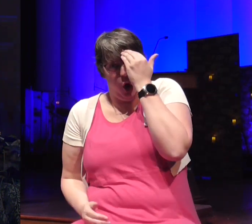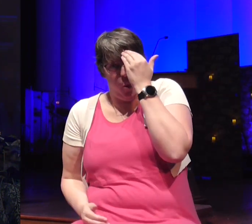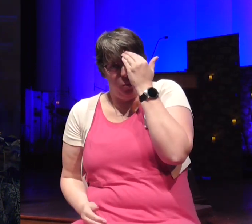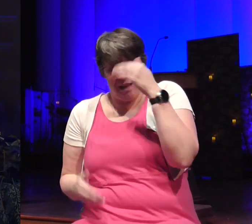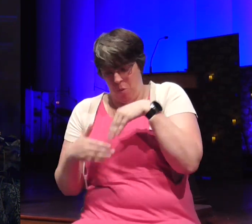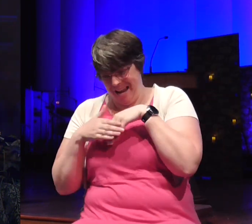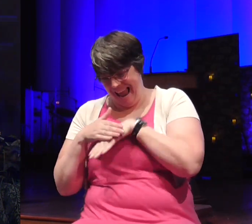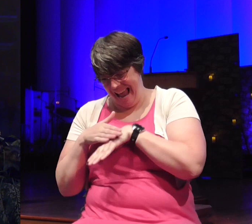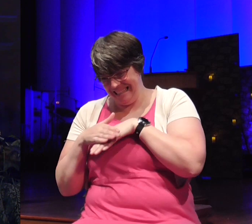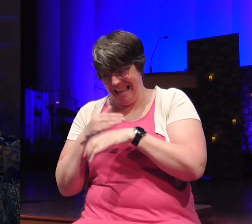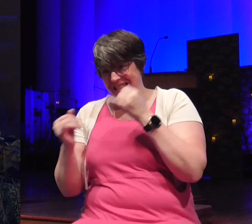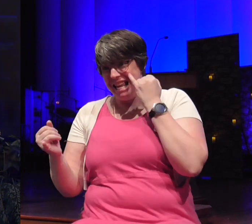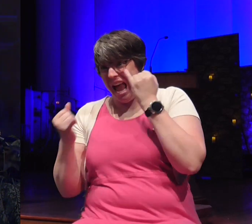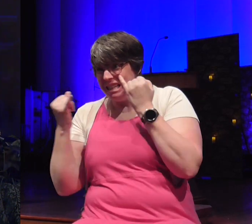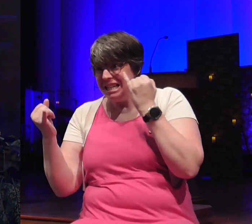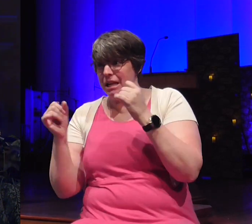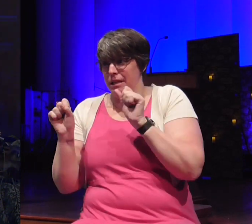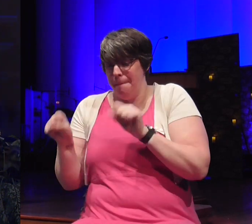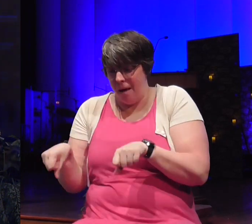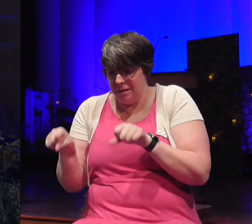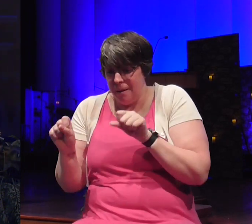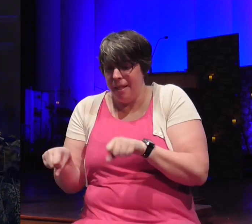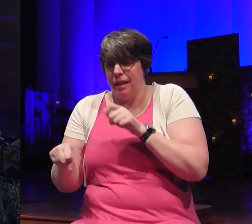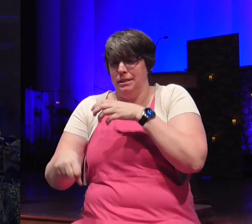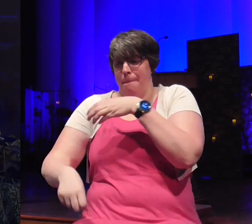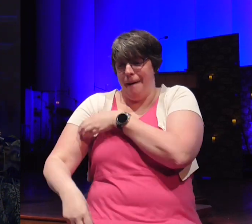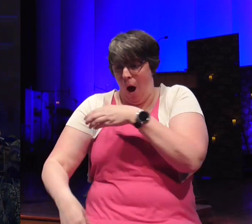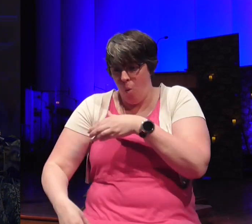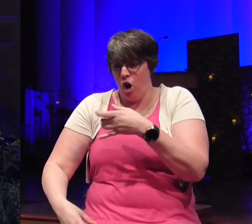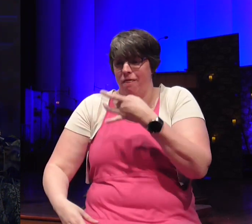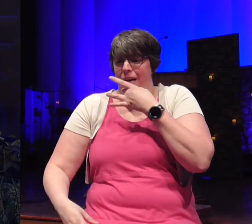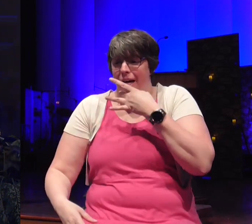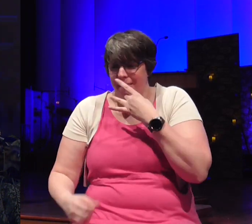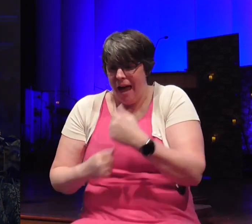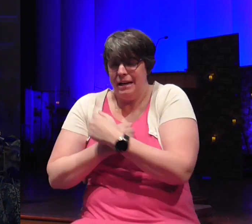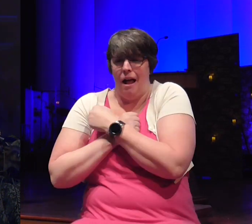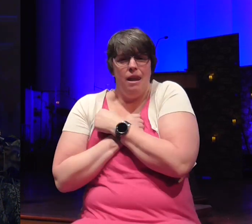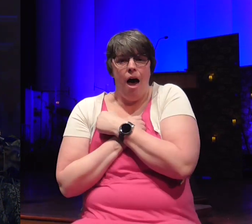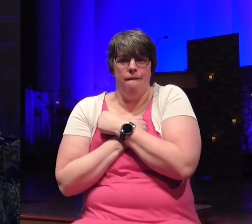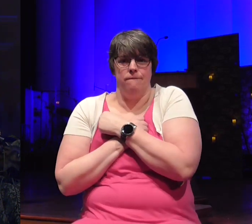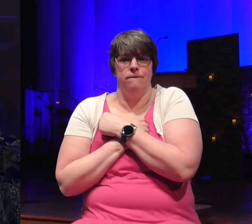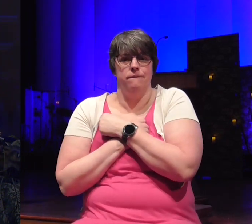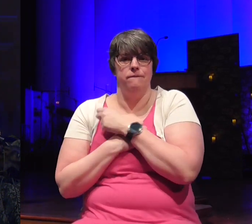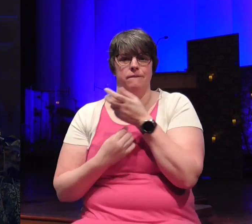accesses the ideas, the possibilities, the power, the light, the love of God.